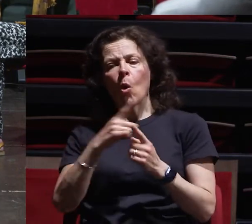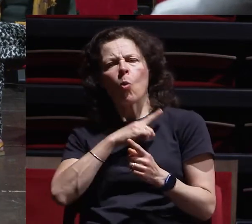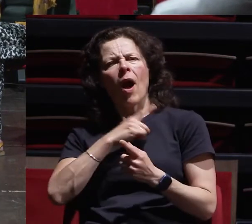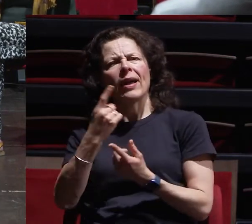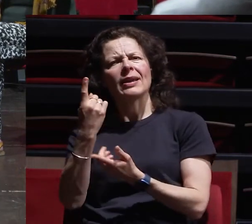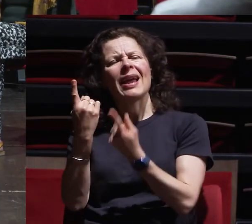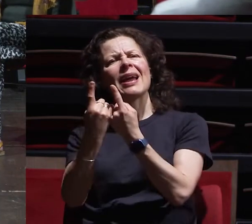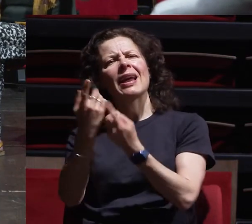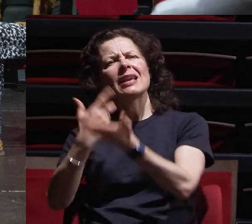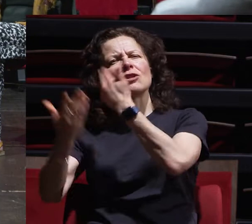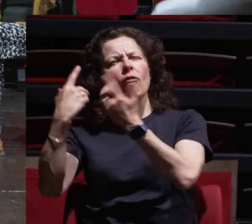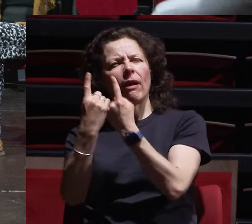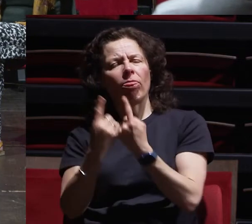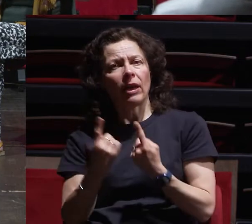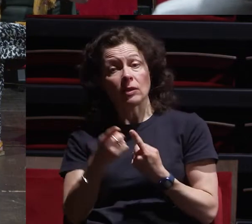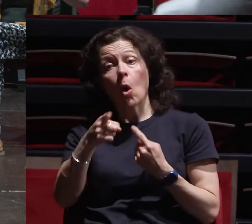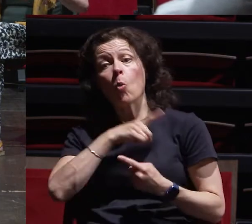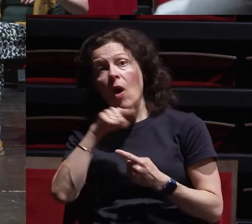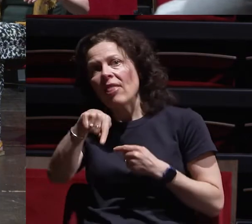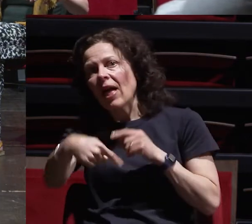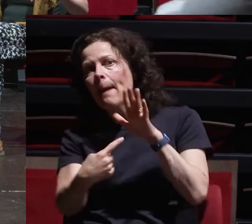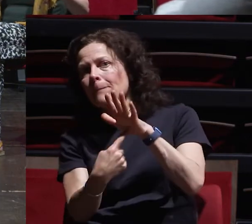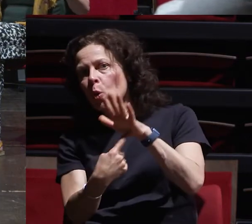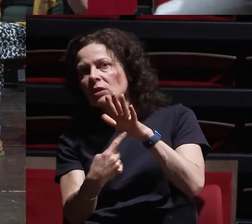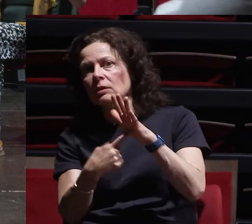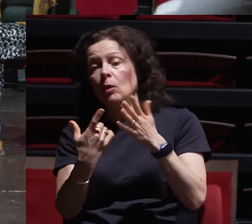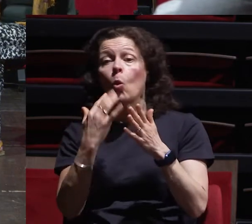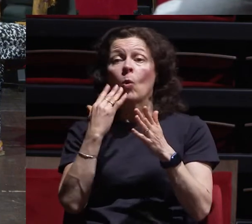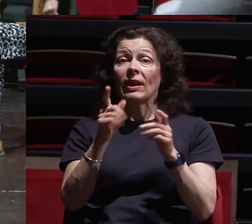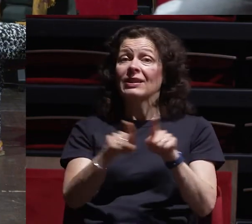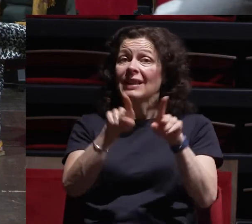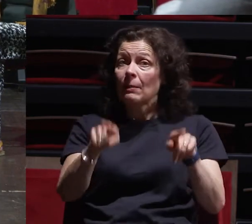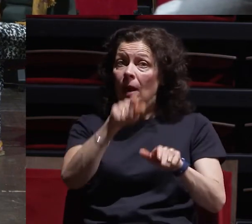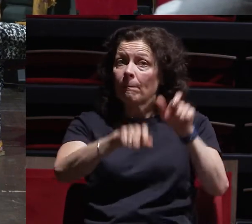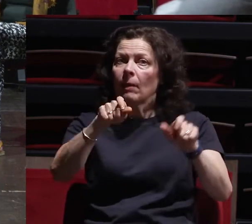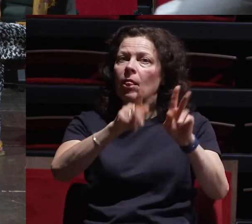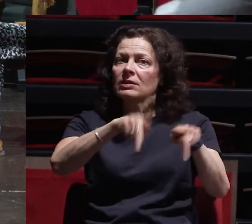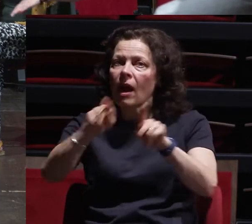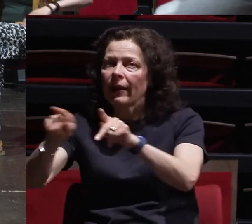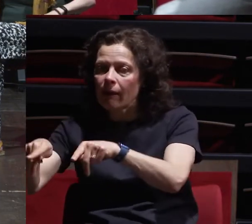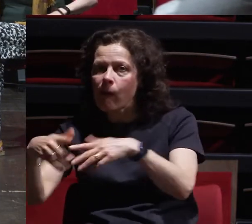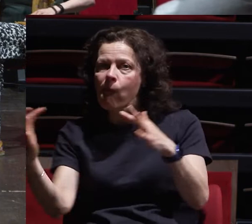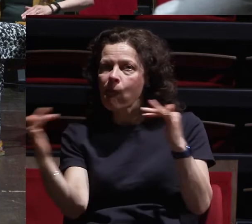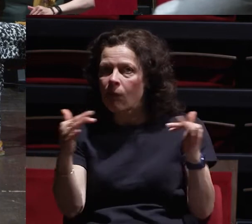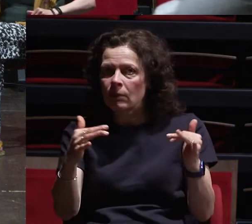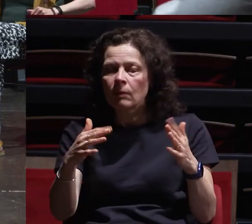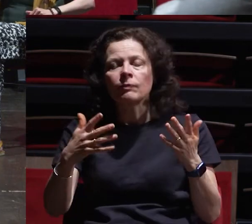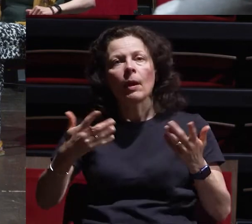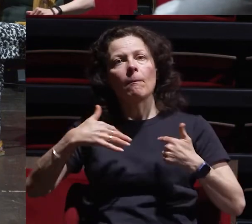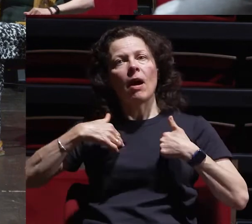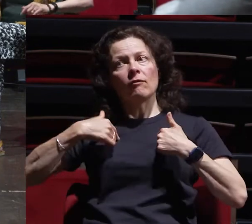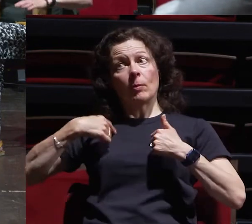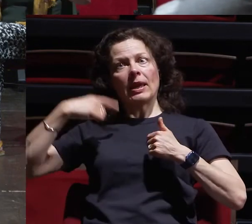really clear central question of something that you want to explore, which will act as your anchor, so you don't suddenly start drifting